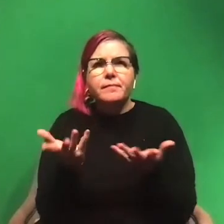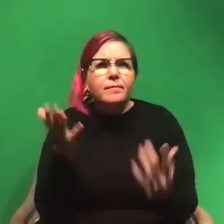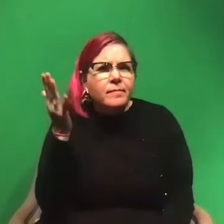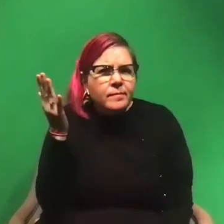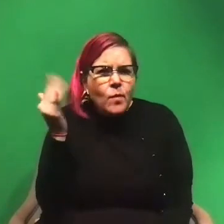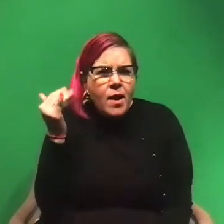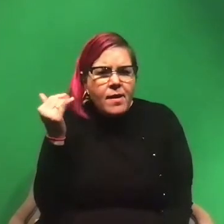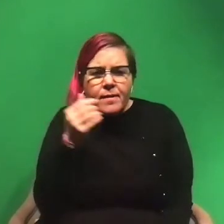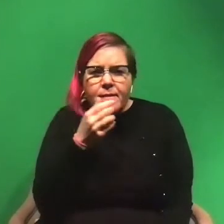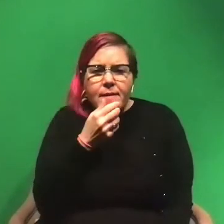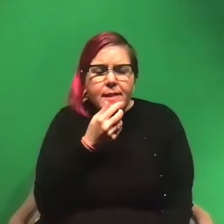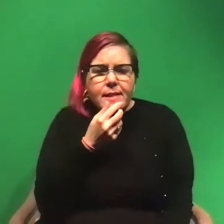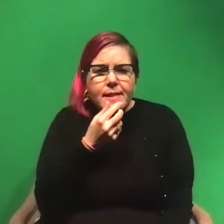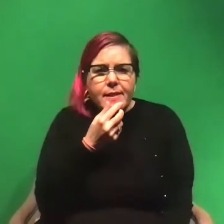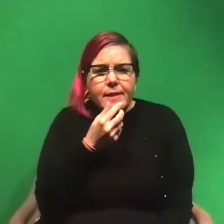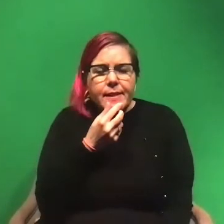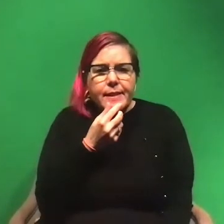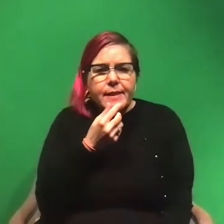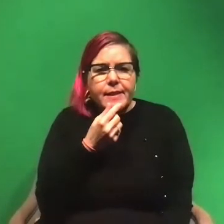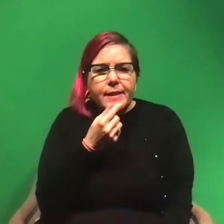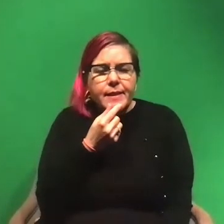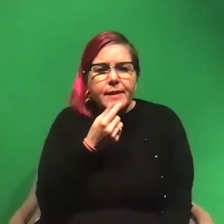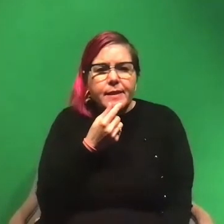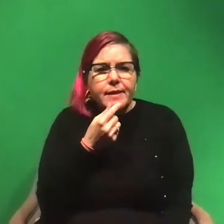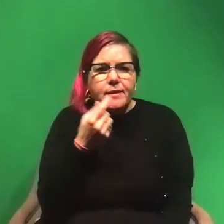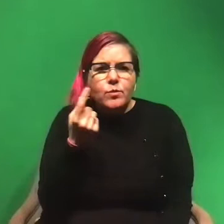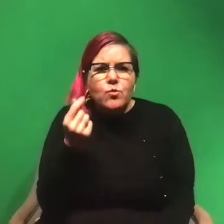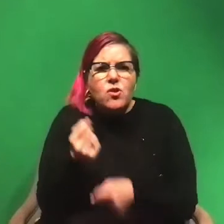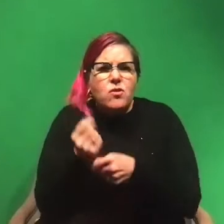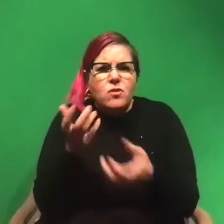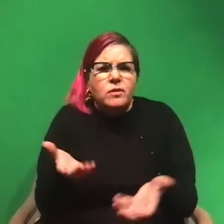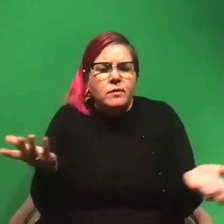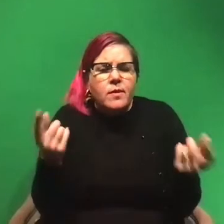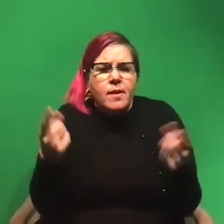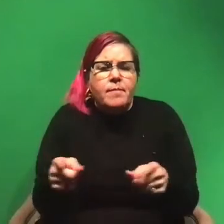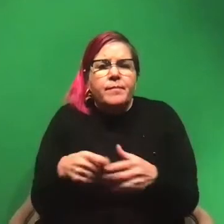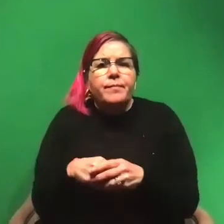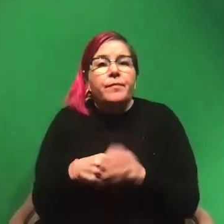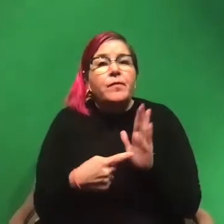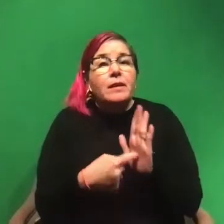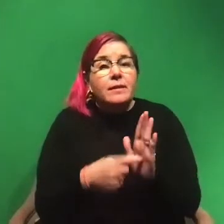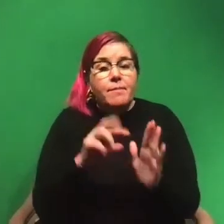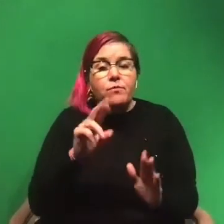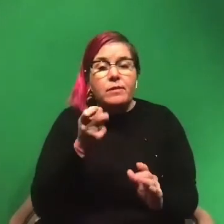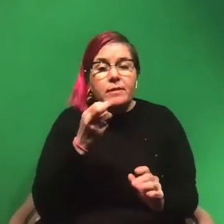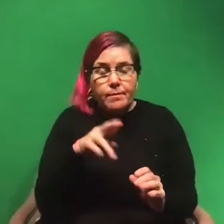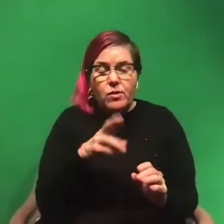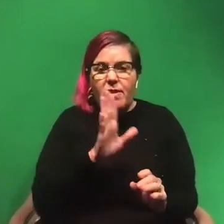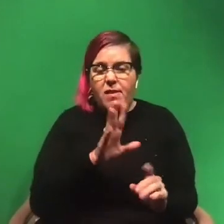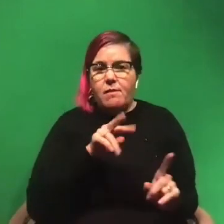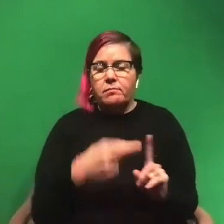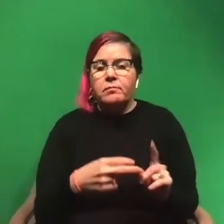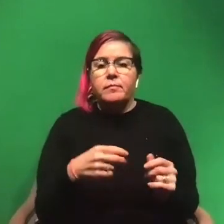then why is this happening from, for example, the receptor side. Is it that